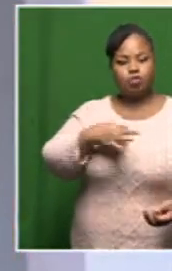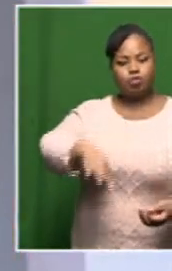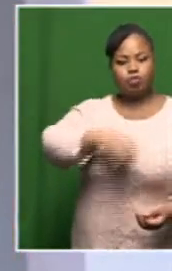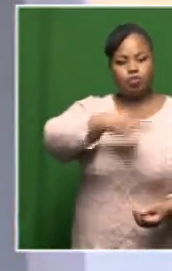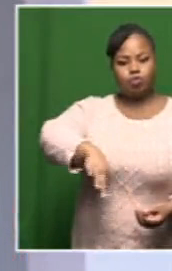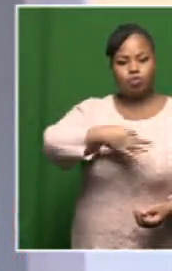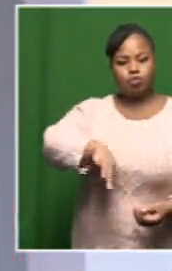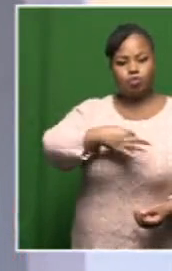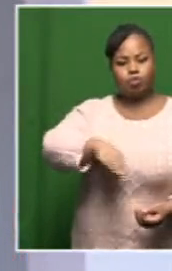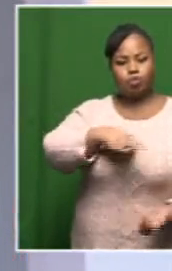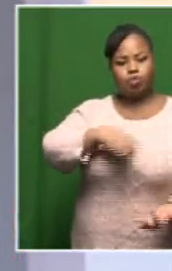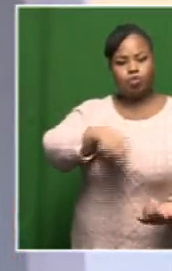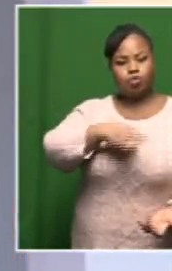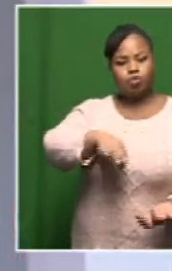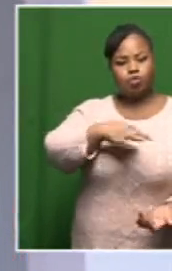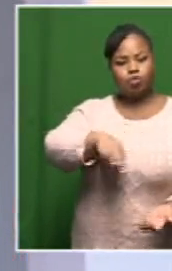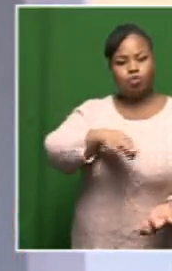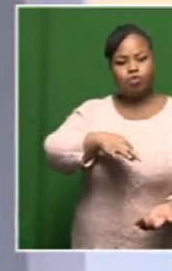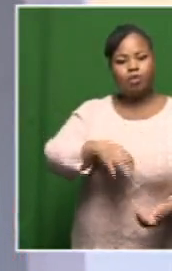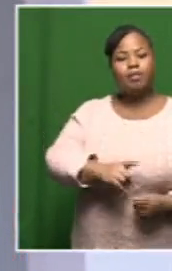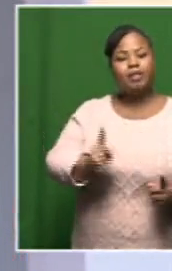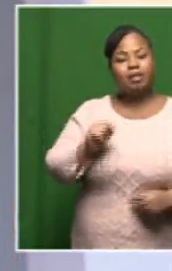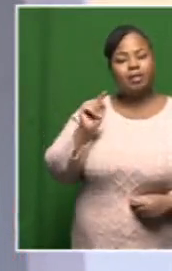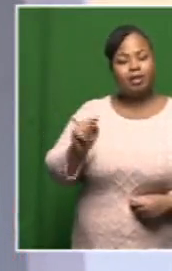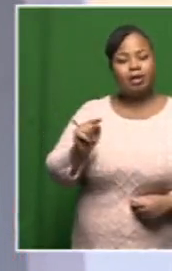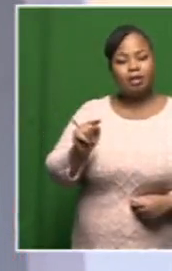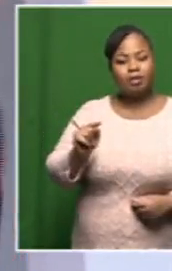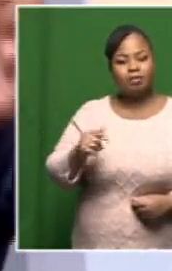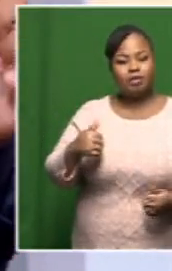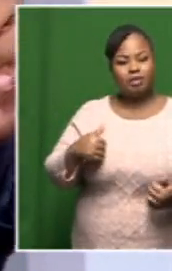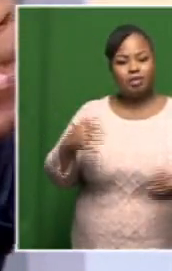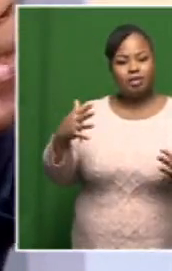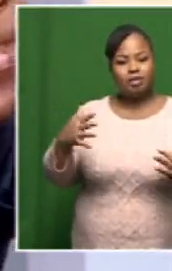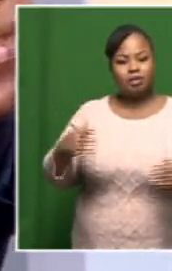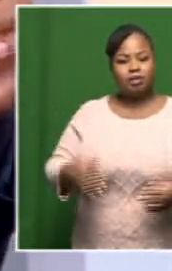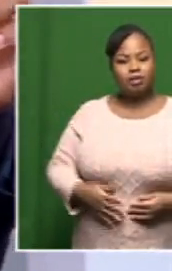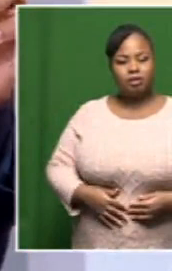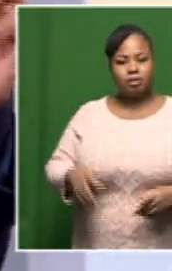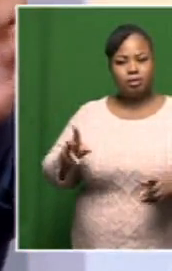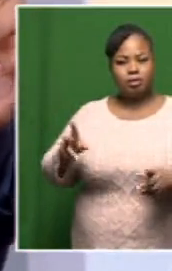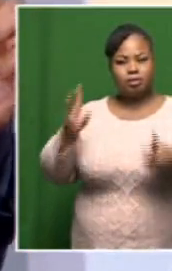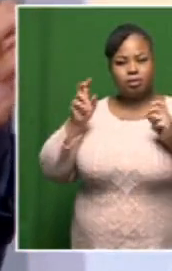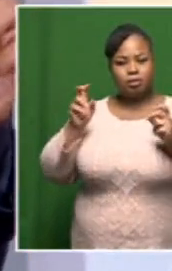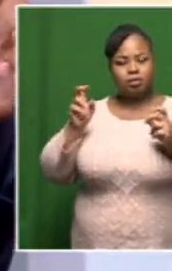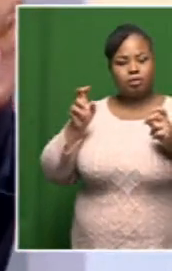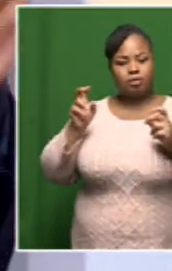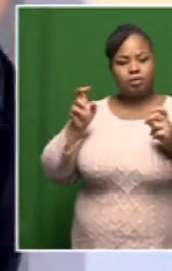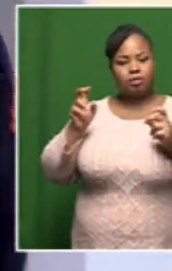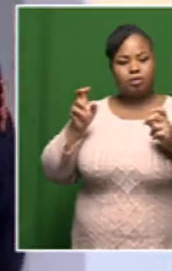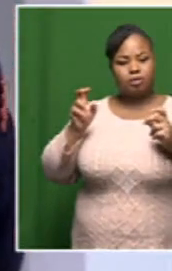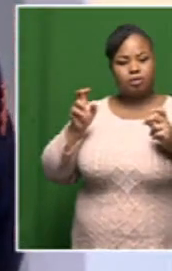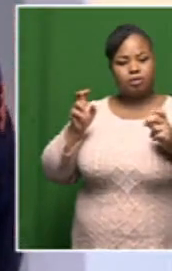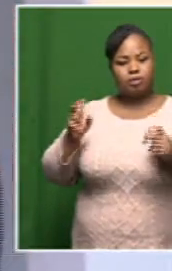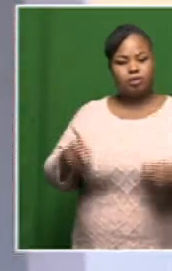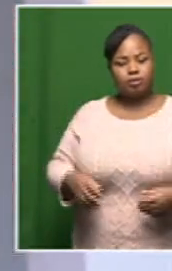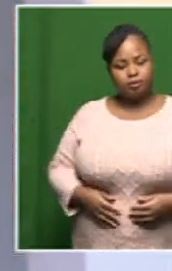strum. Yes. And so now I started capturing, you know,